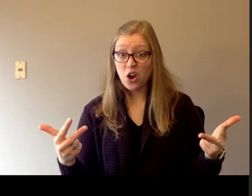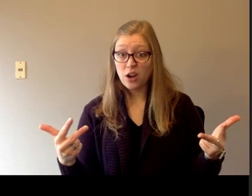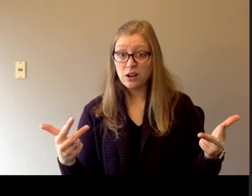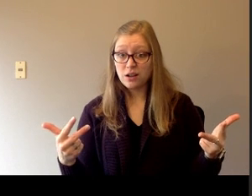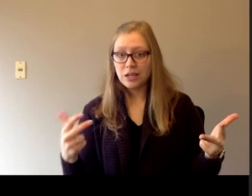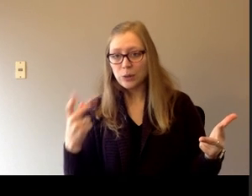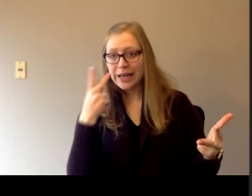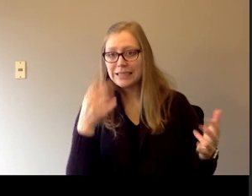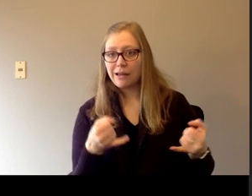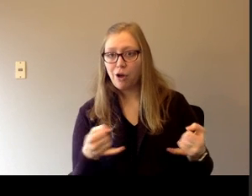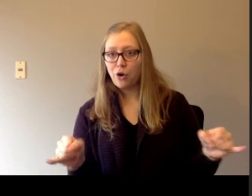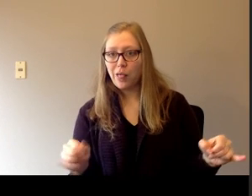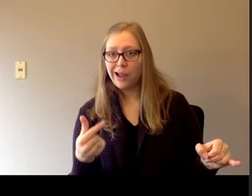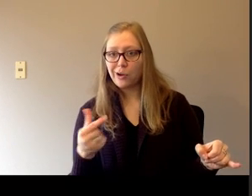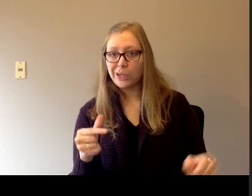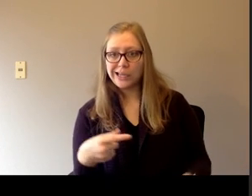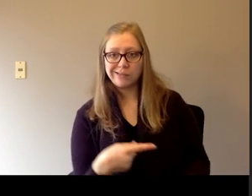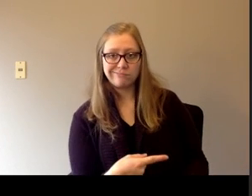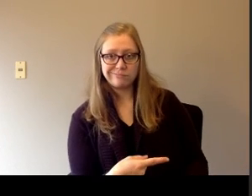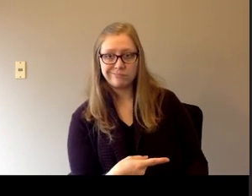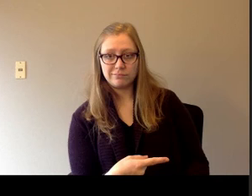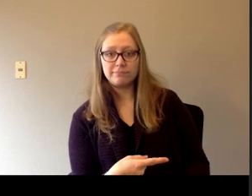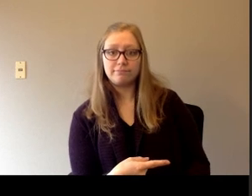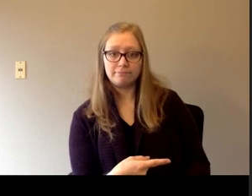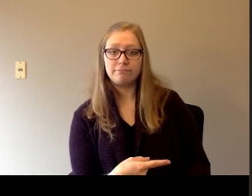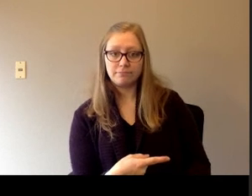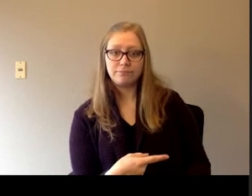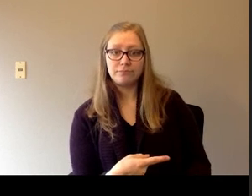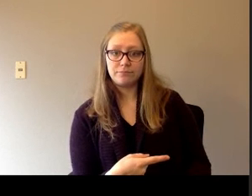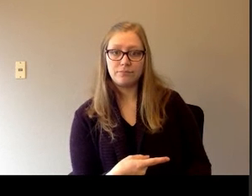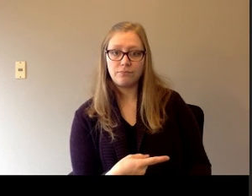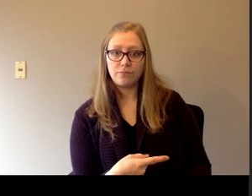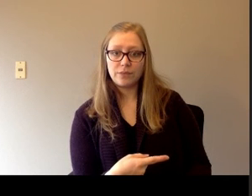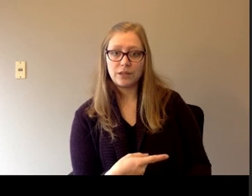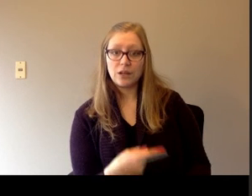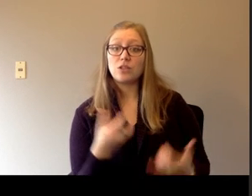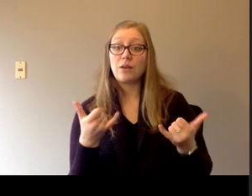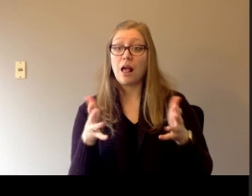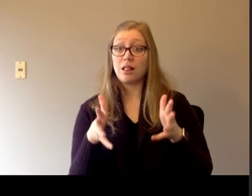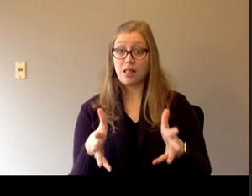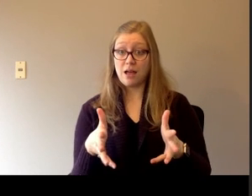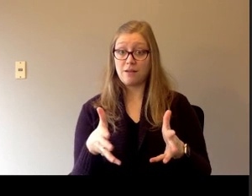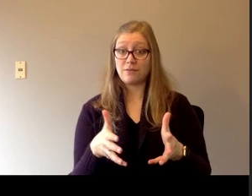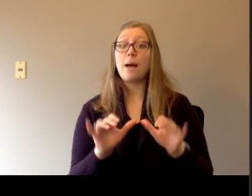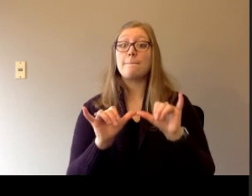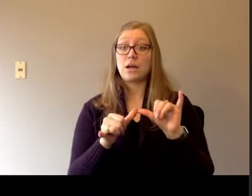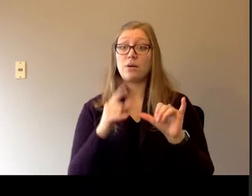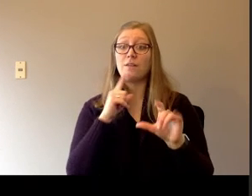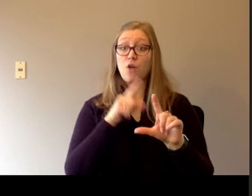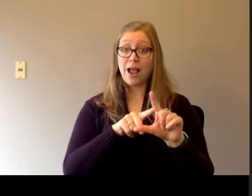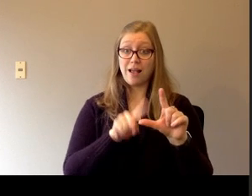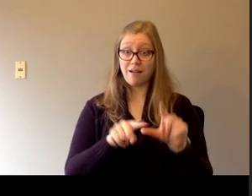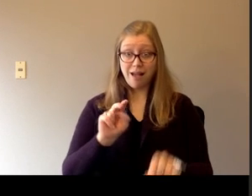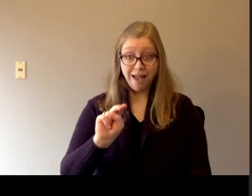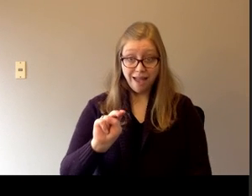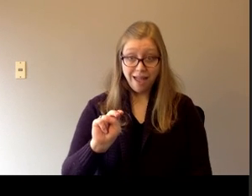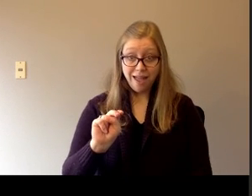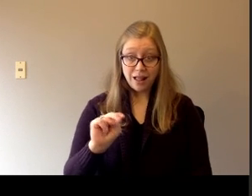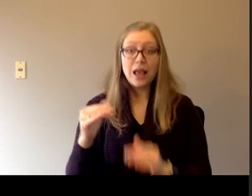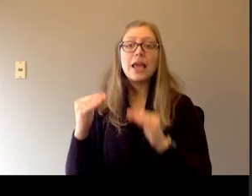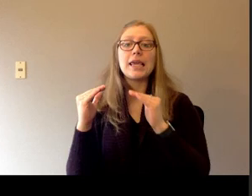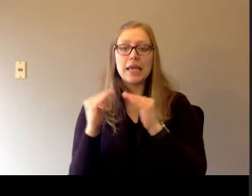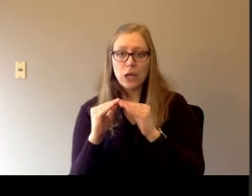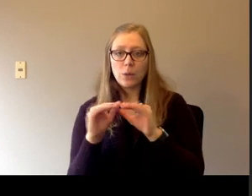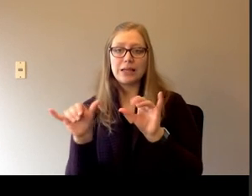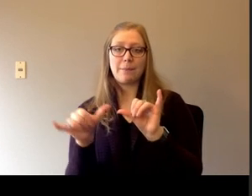angle N and angle T. So let's write that out. The measure of angle N is going to be equal to the measure of